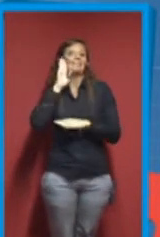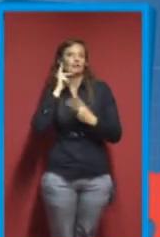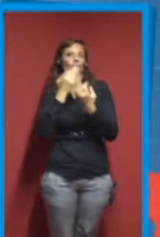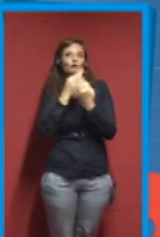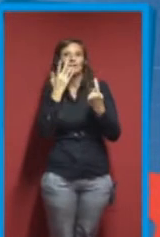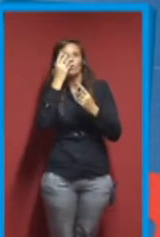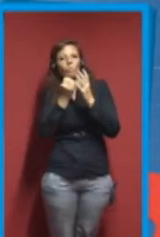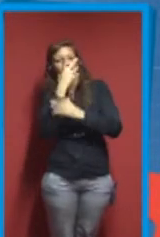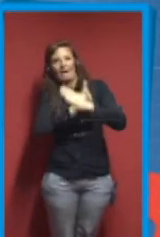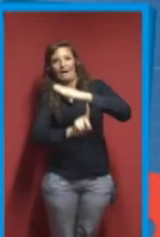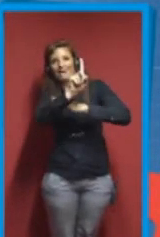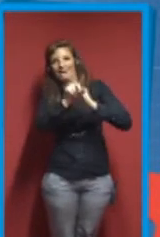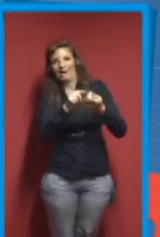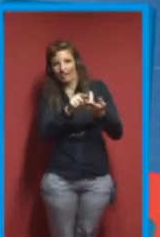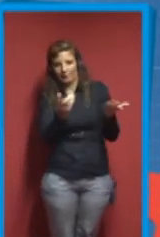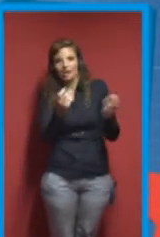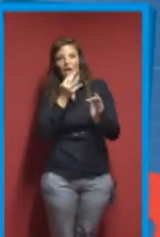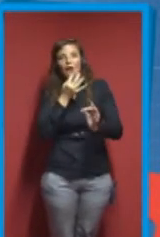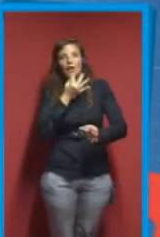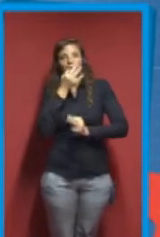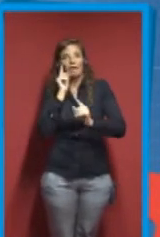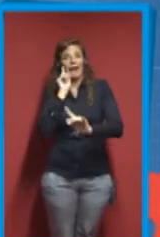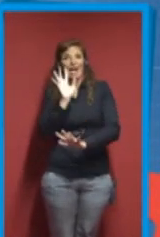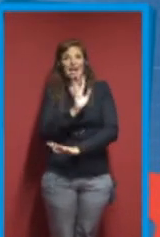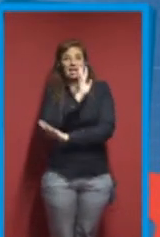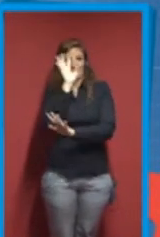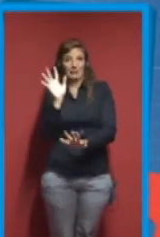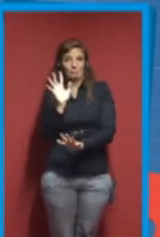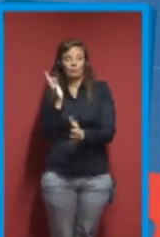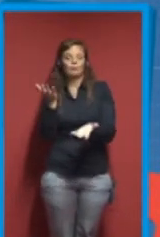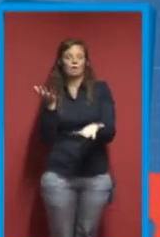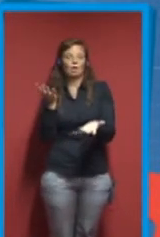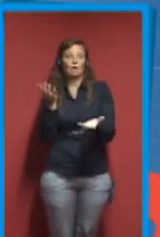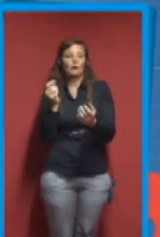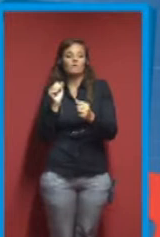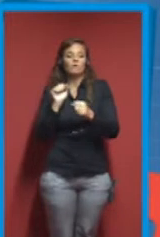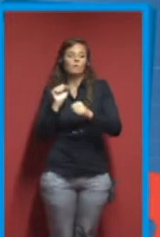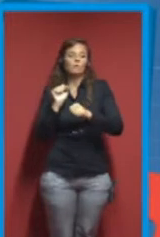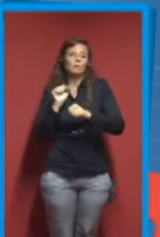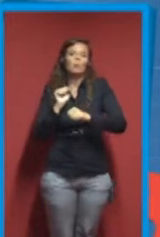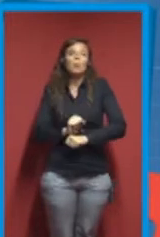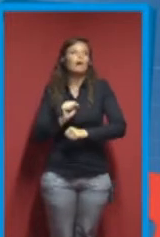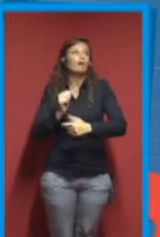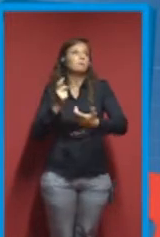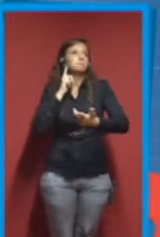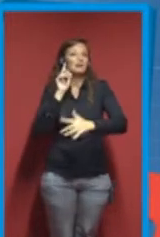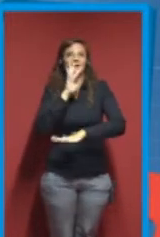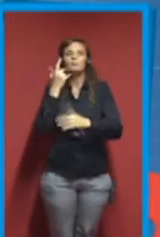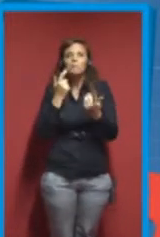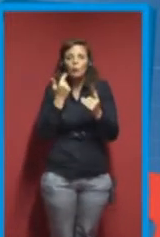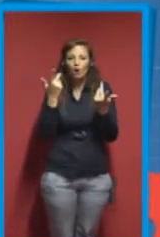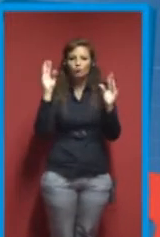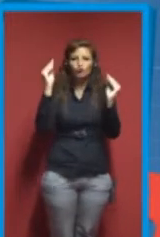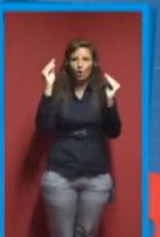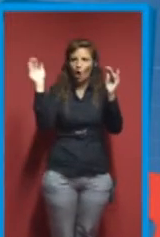little 3D printer there and a sewing machine and a textile creator. We want to get kids to also co-create the clothes that their dolls are